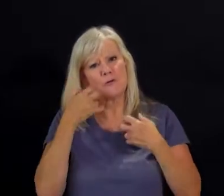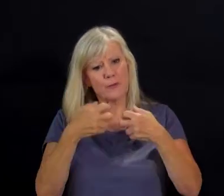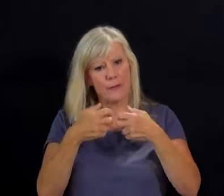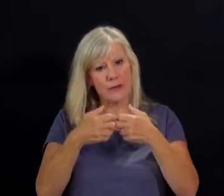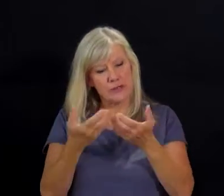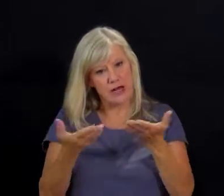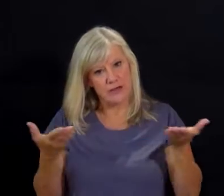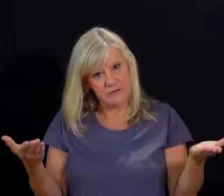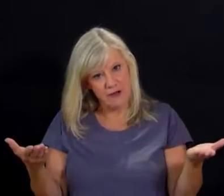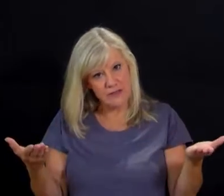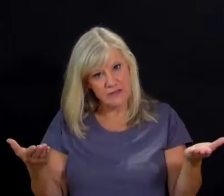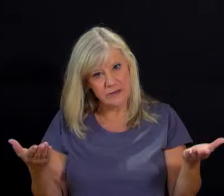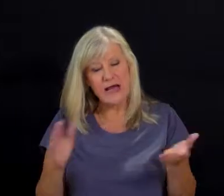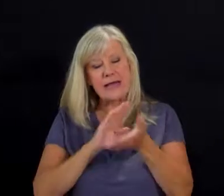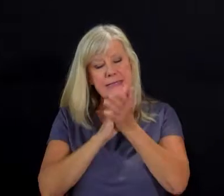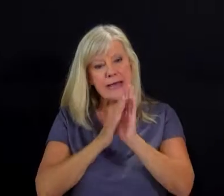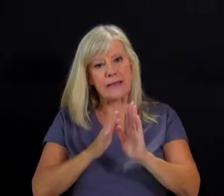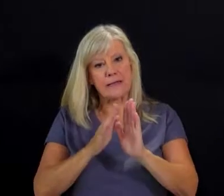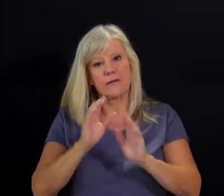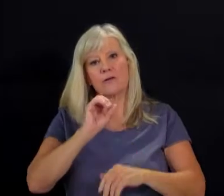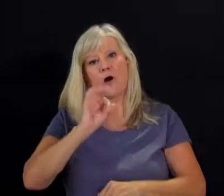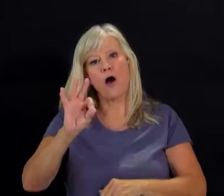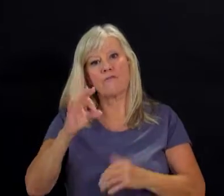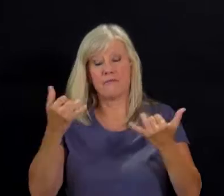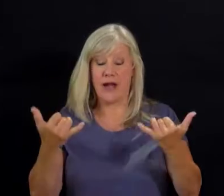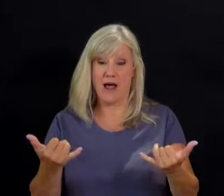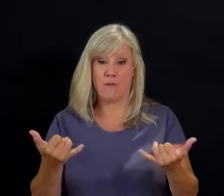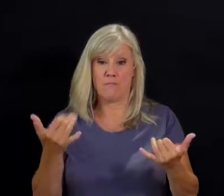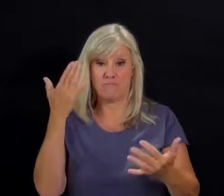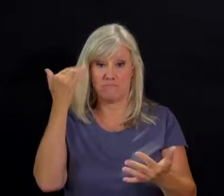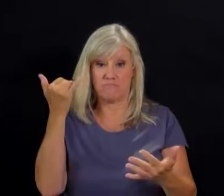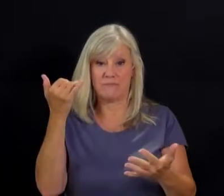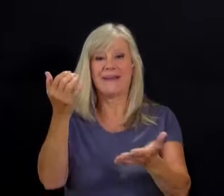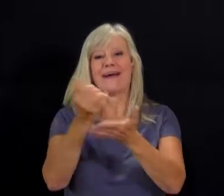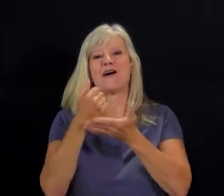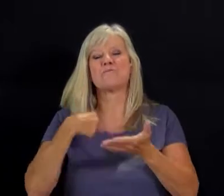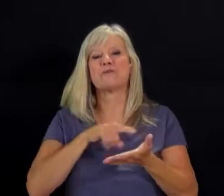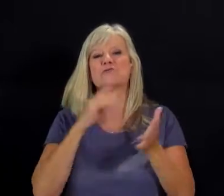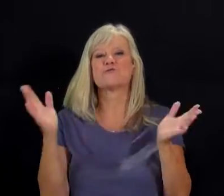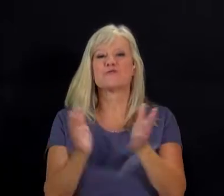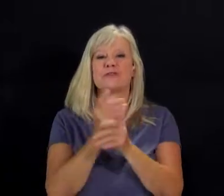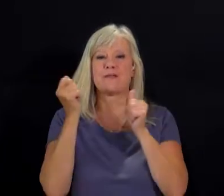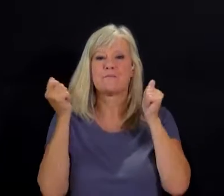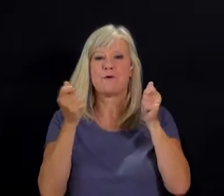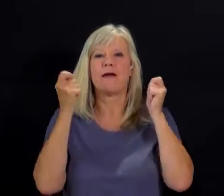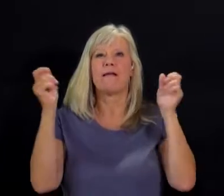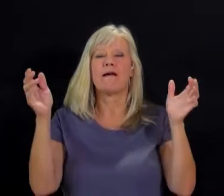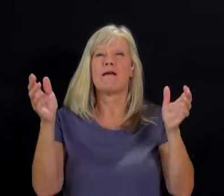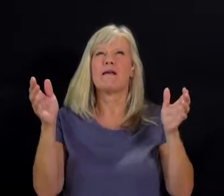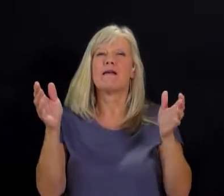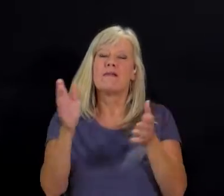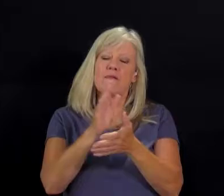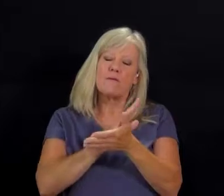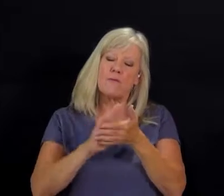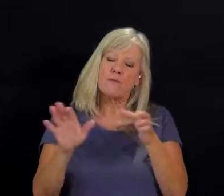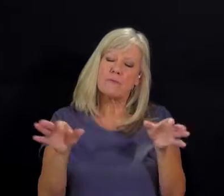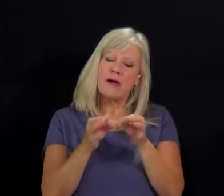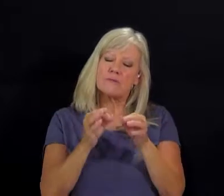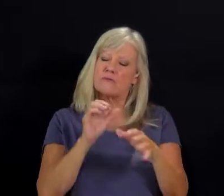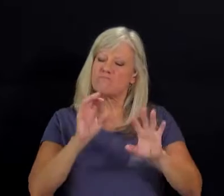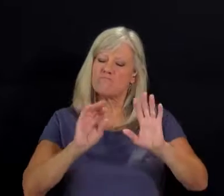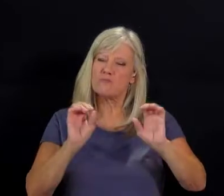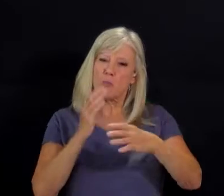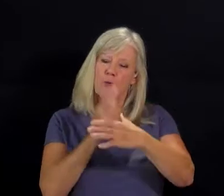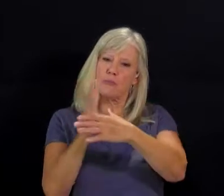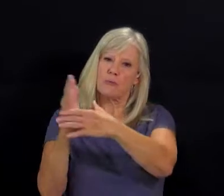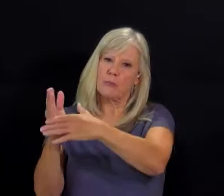device, please silence it or turn it off. This will help us to celebrate the Holy Mass without distractions. Please adhere to